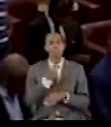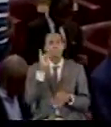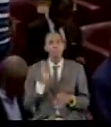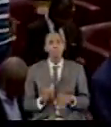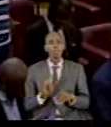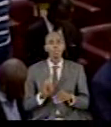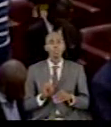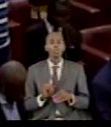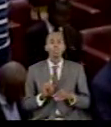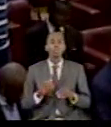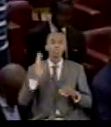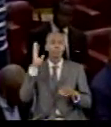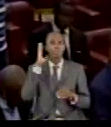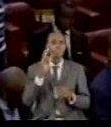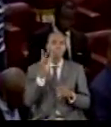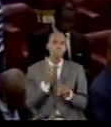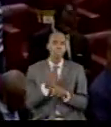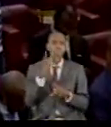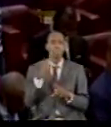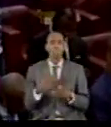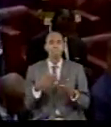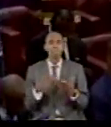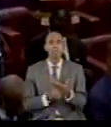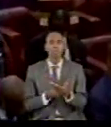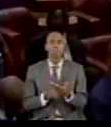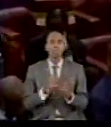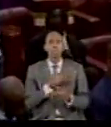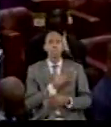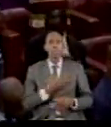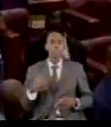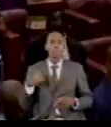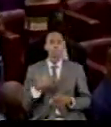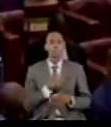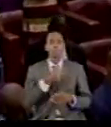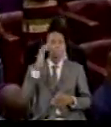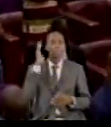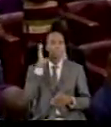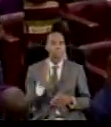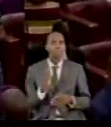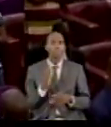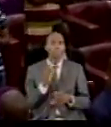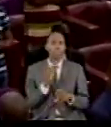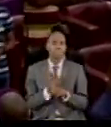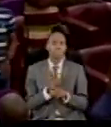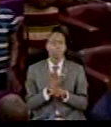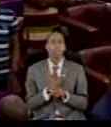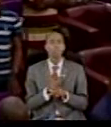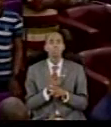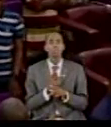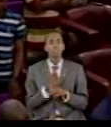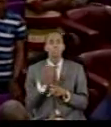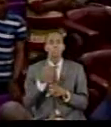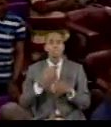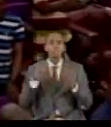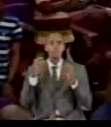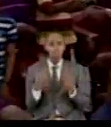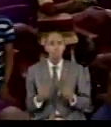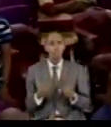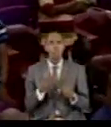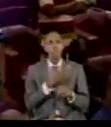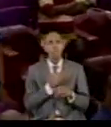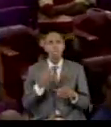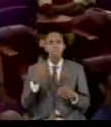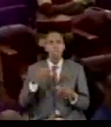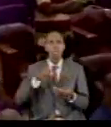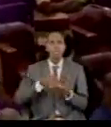will keep the gospel and will keep the effect and the power and the